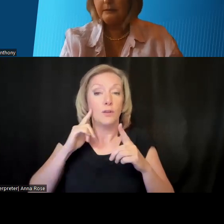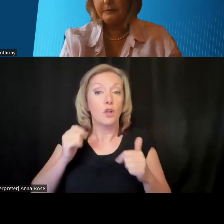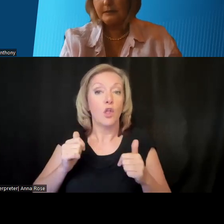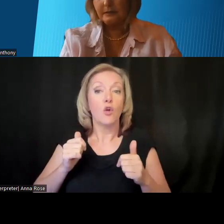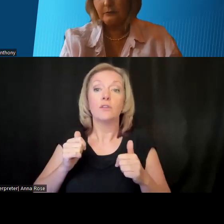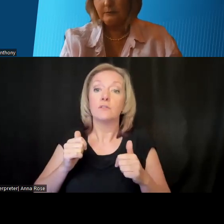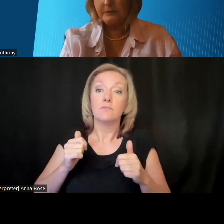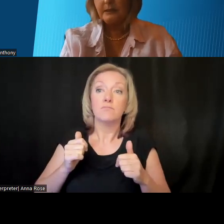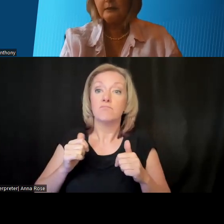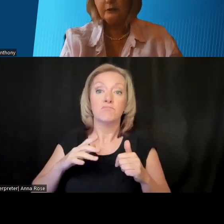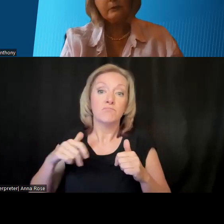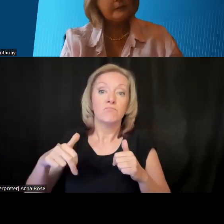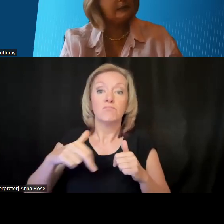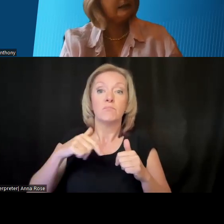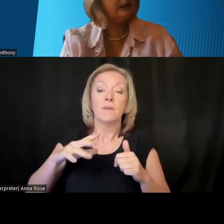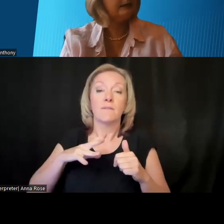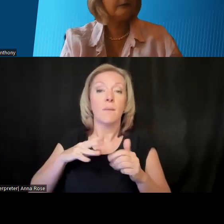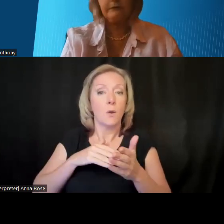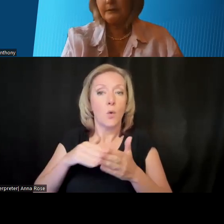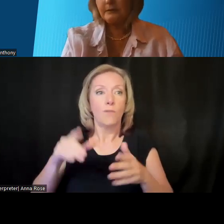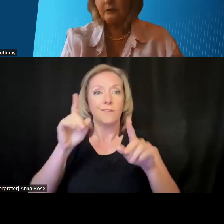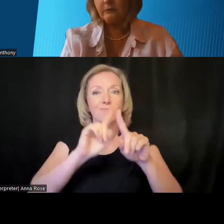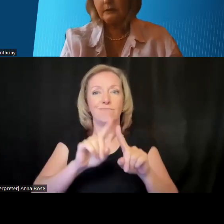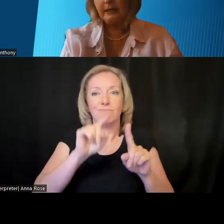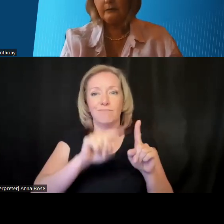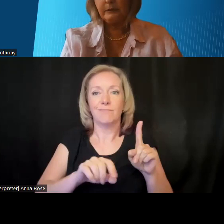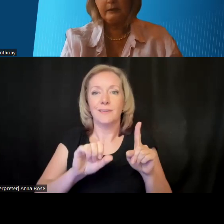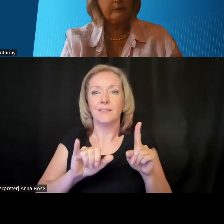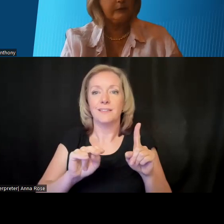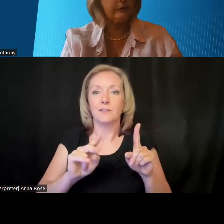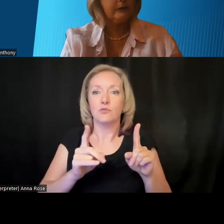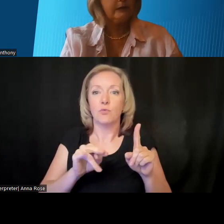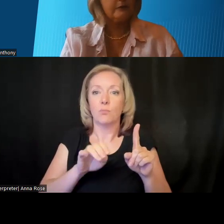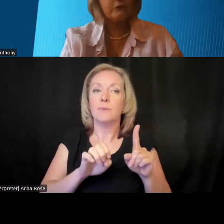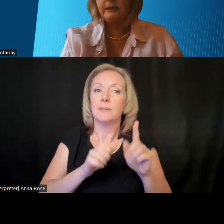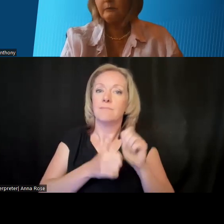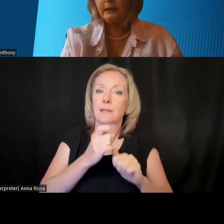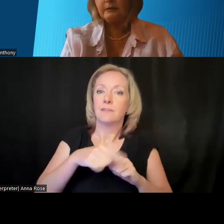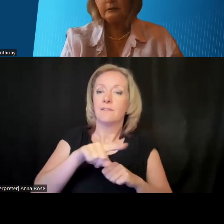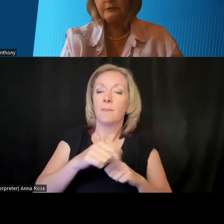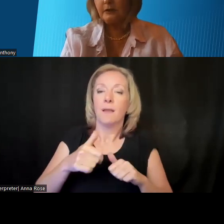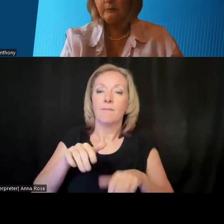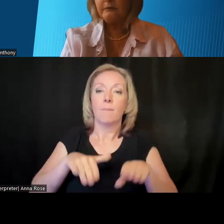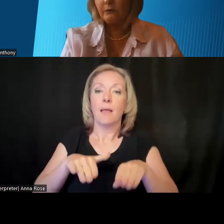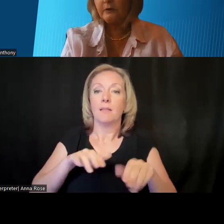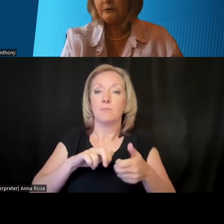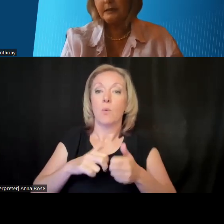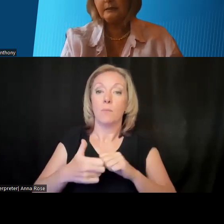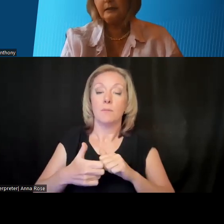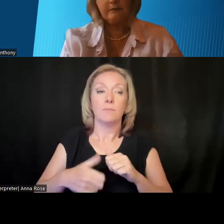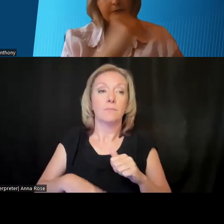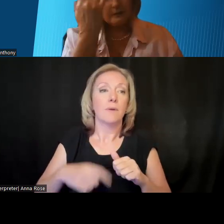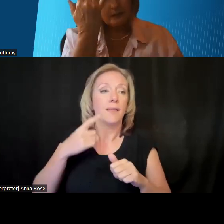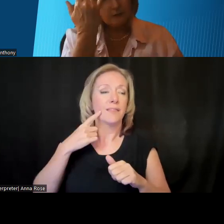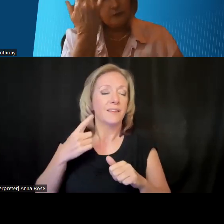at many of the syndromes, you will see, and I don't know if this is totally accurate, but I remember a training we had years ago, about